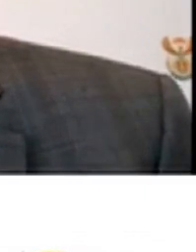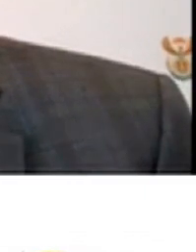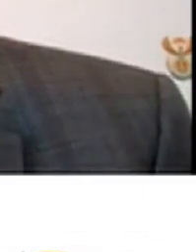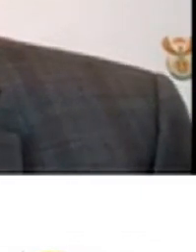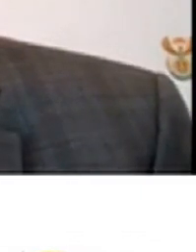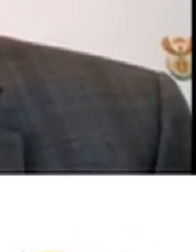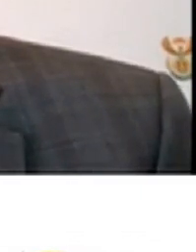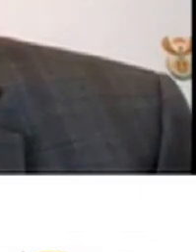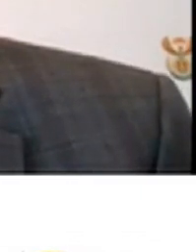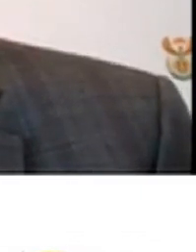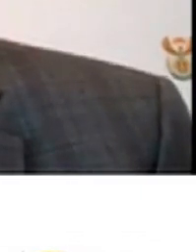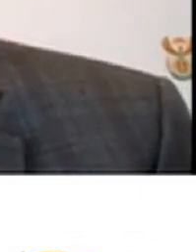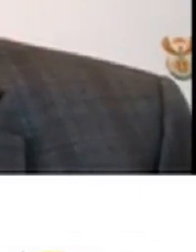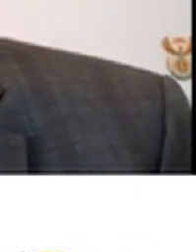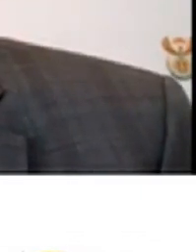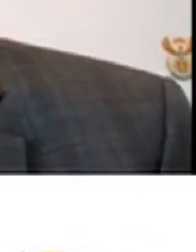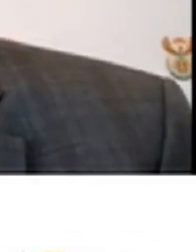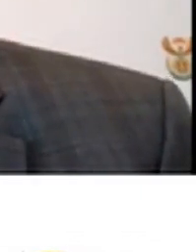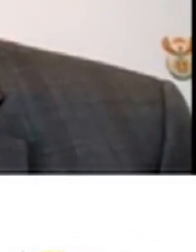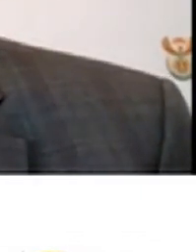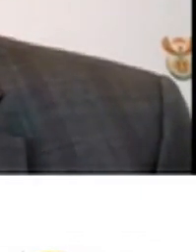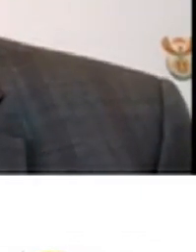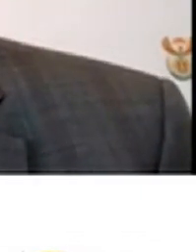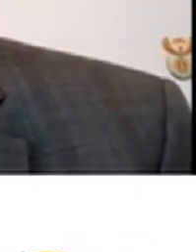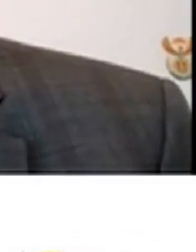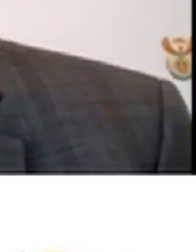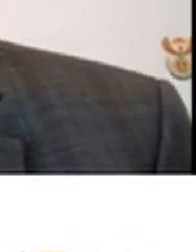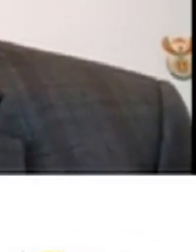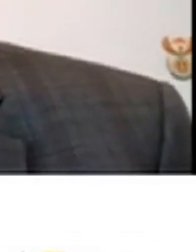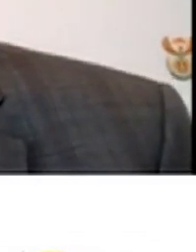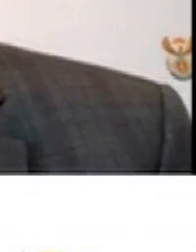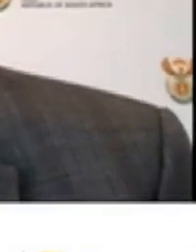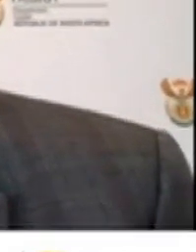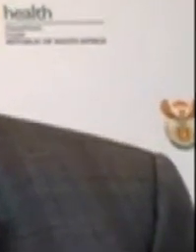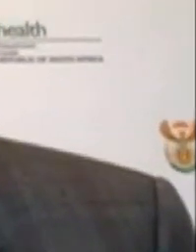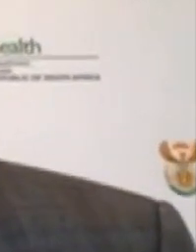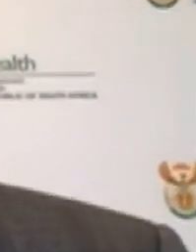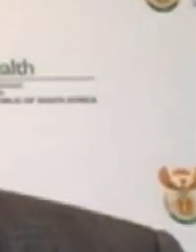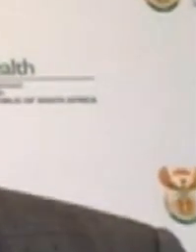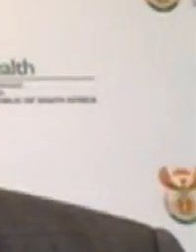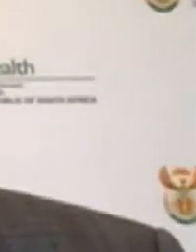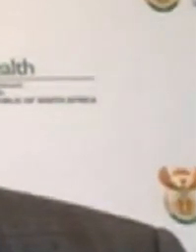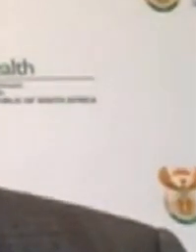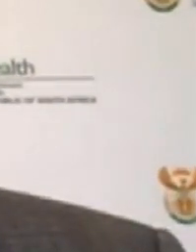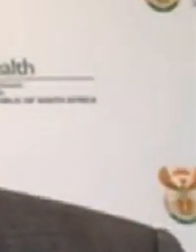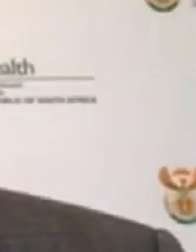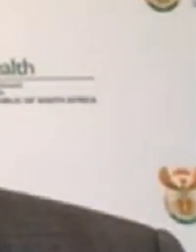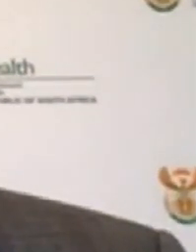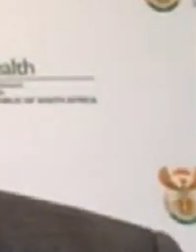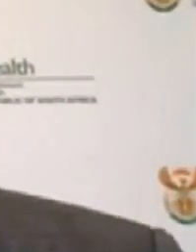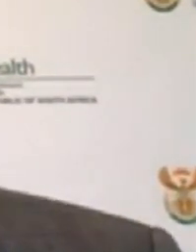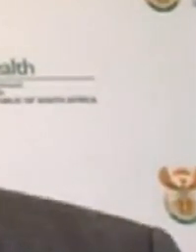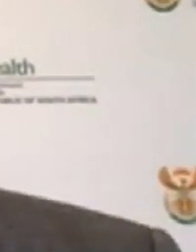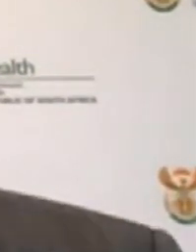the issue there is that largely the Ivermectin has been used for parasites in animals,